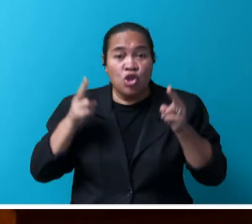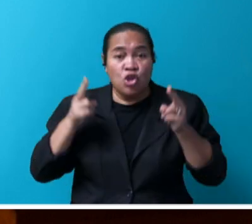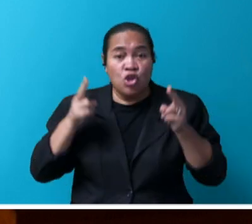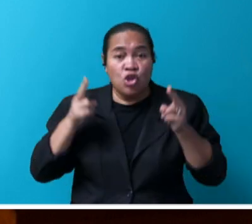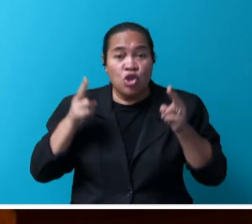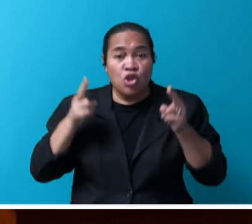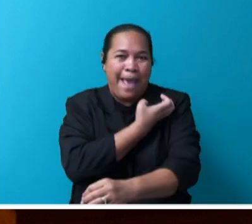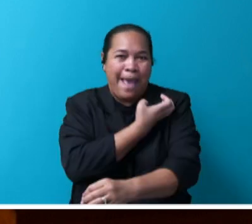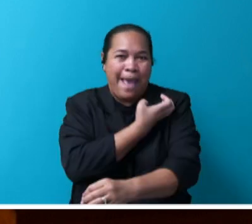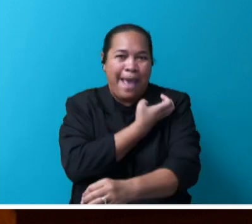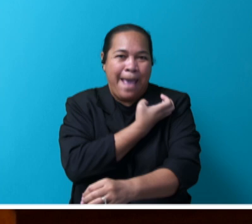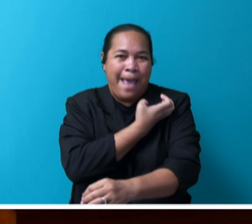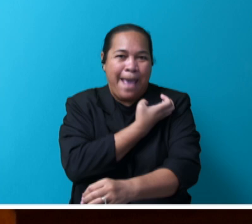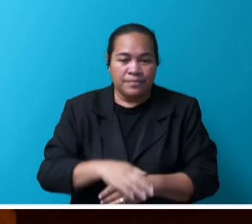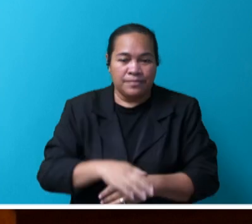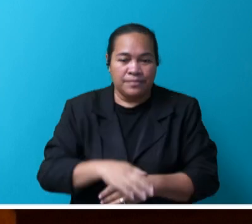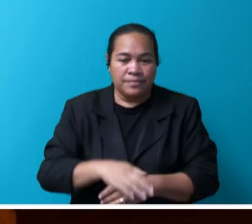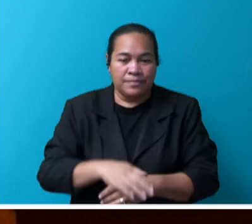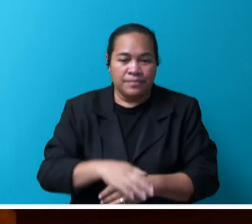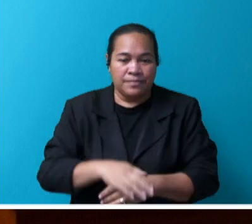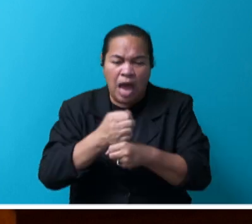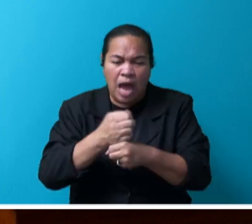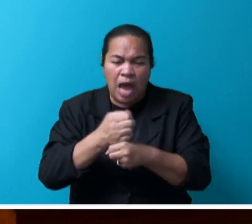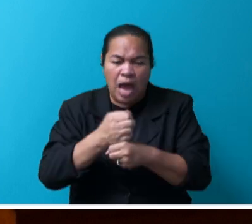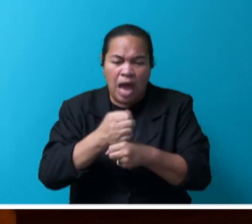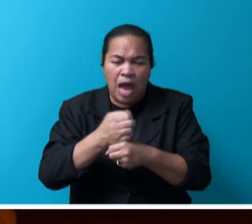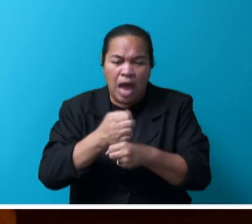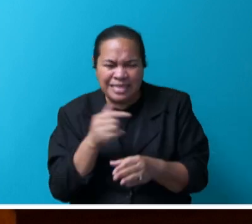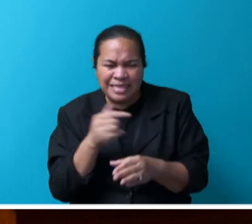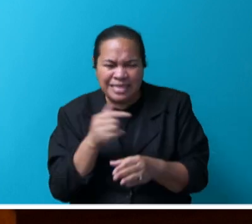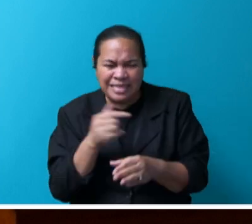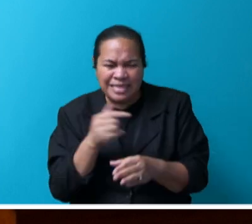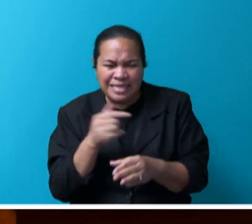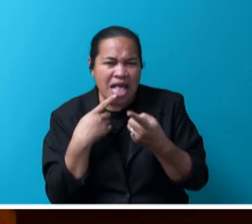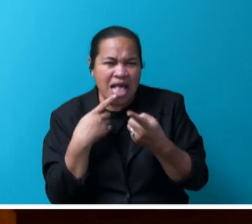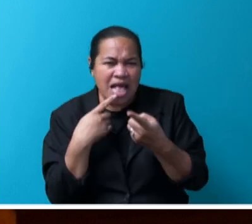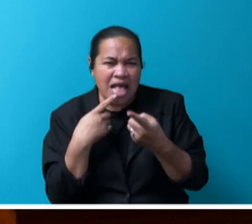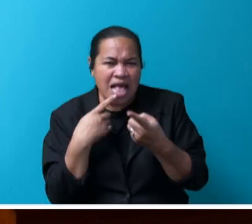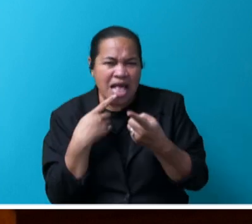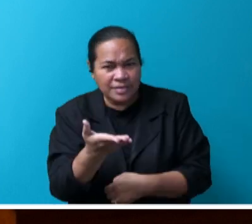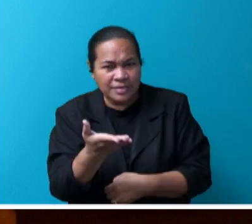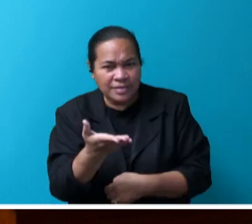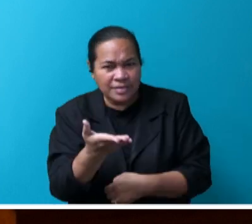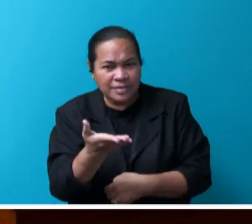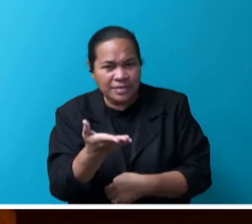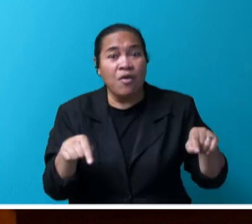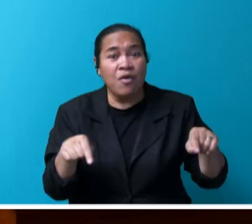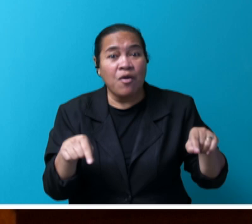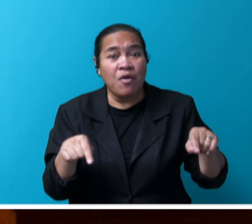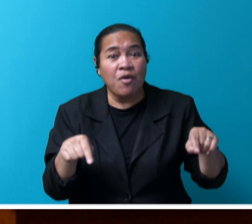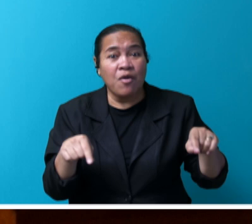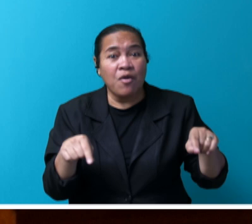labeled the budget as a high-spending budget and a panic budget. To reply to this, I